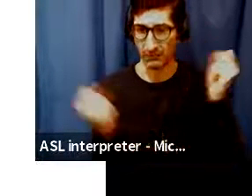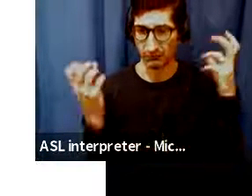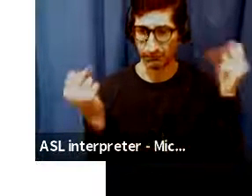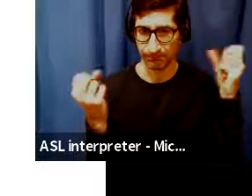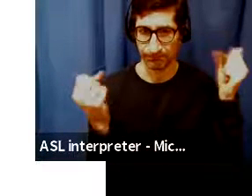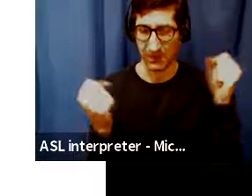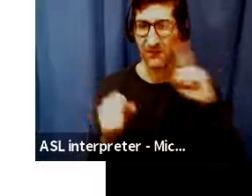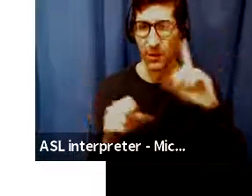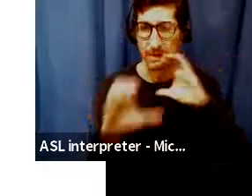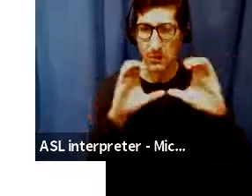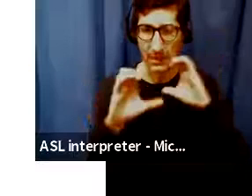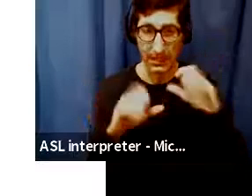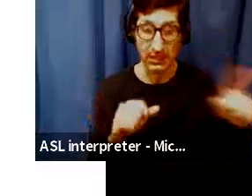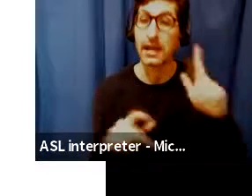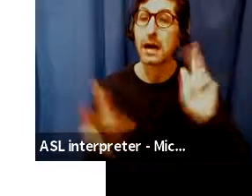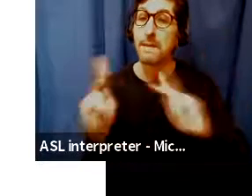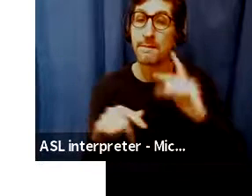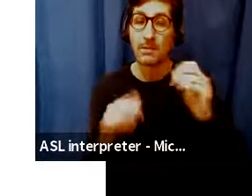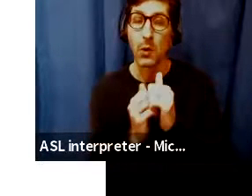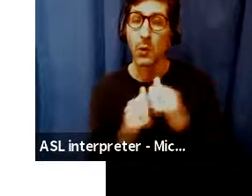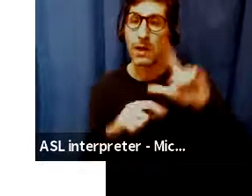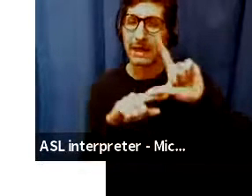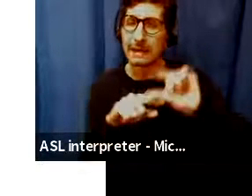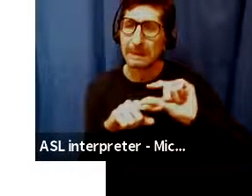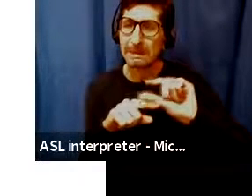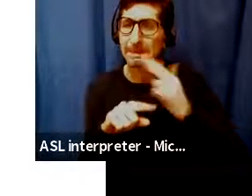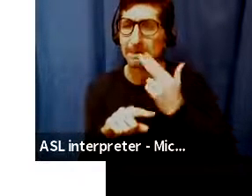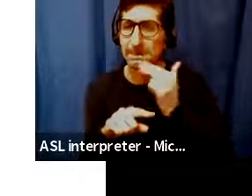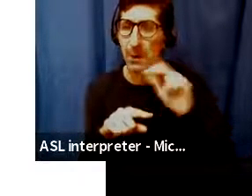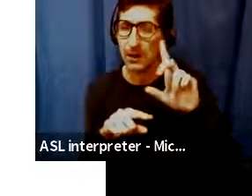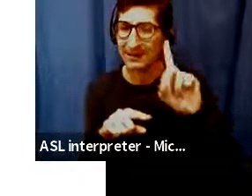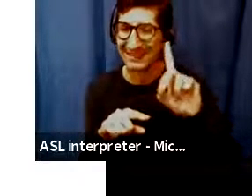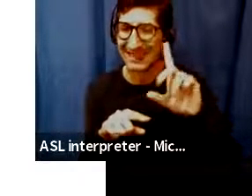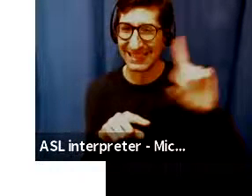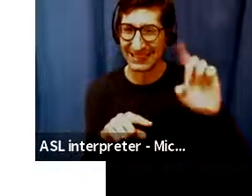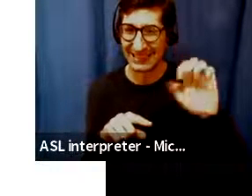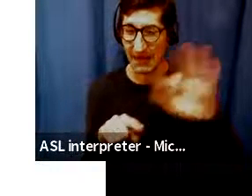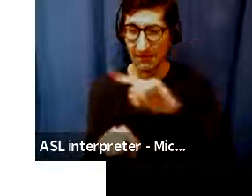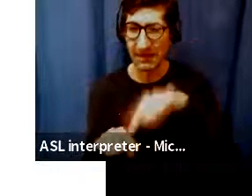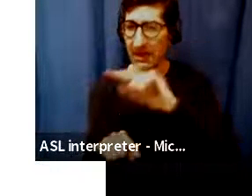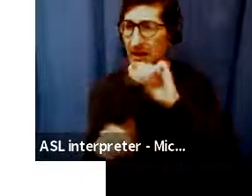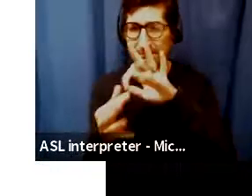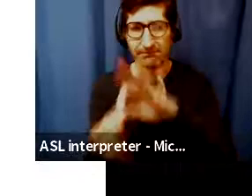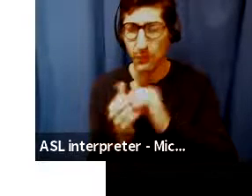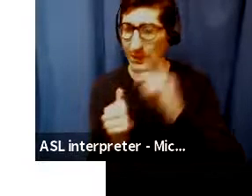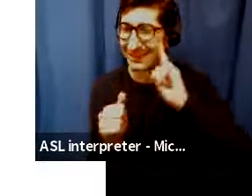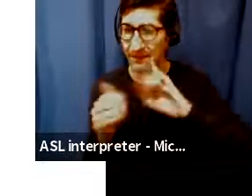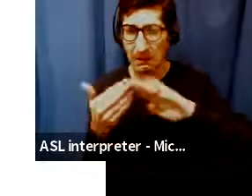d, deaf, do not associate themselves with the deaf community or the deaf